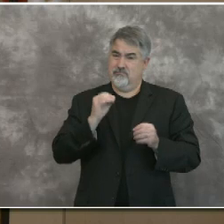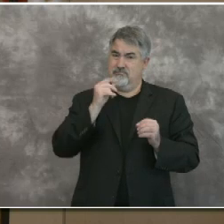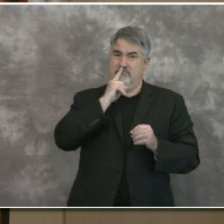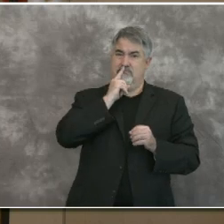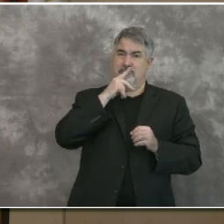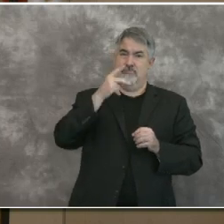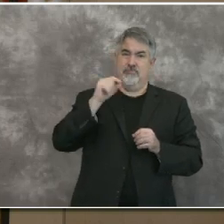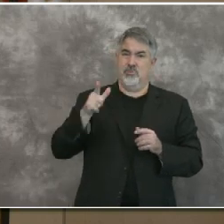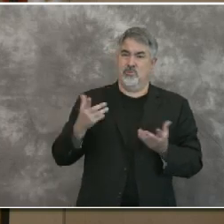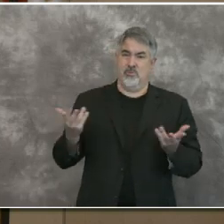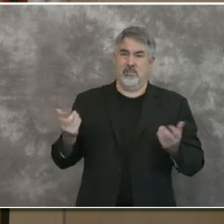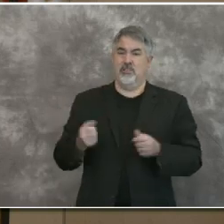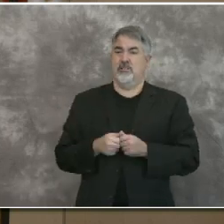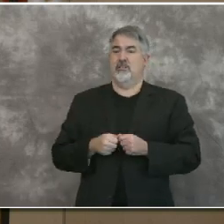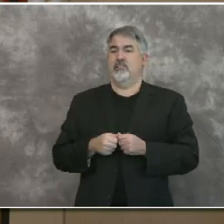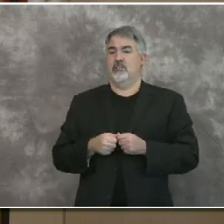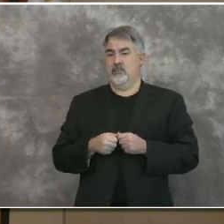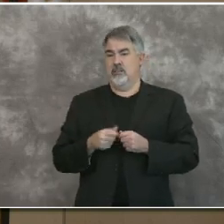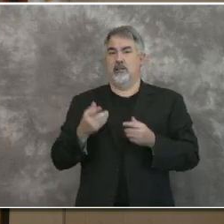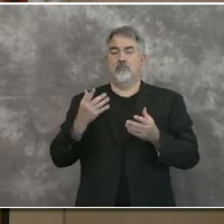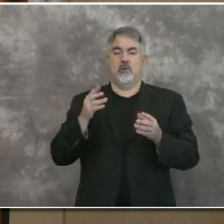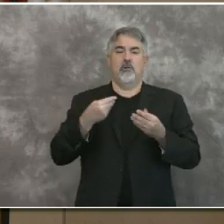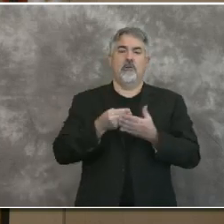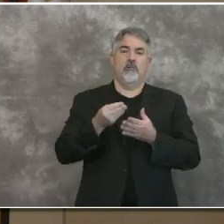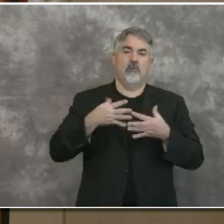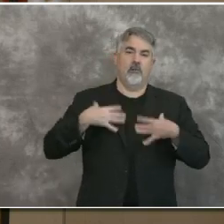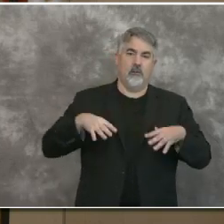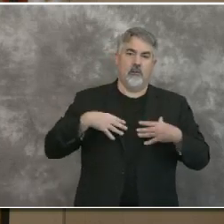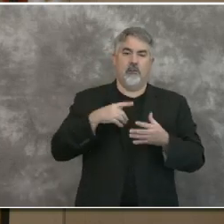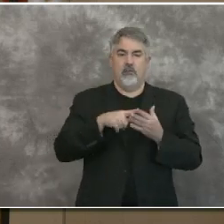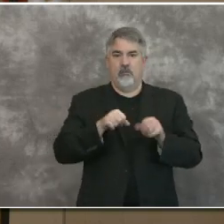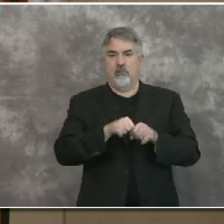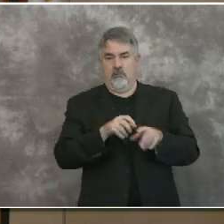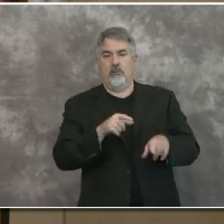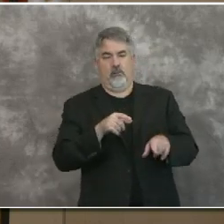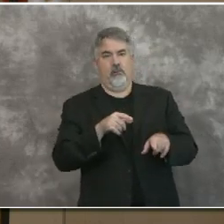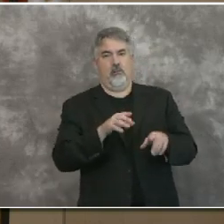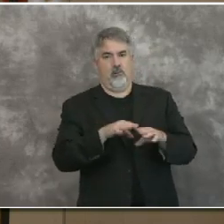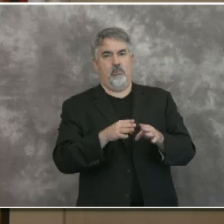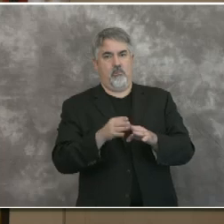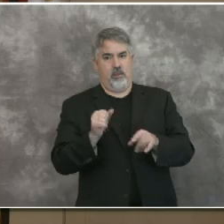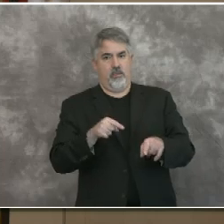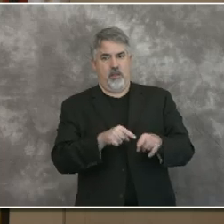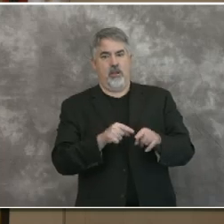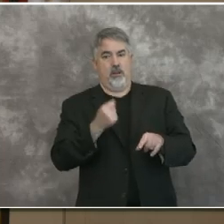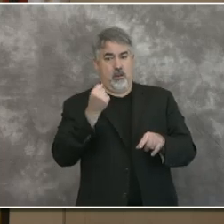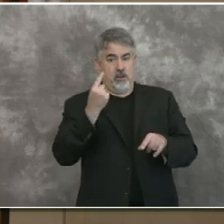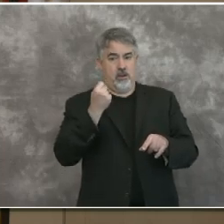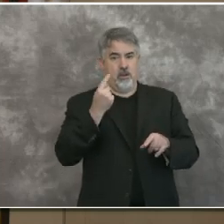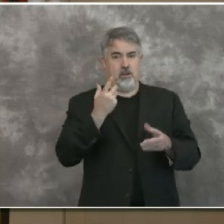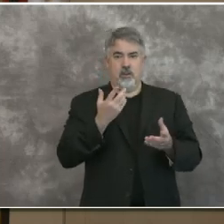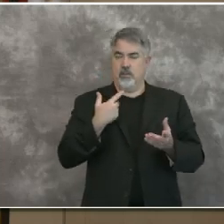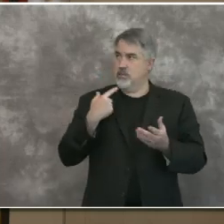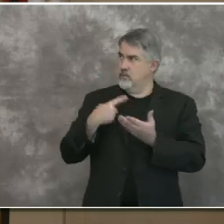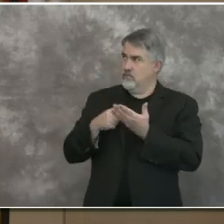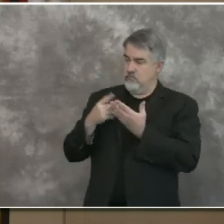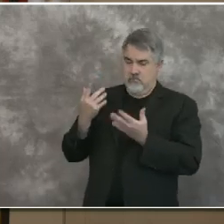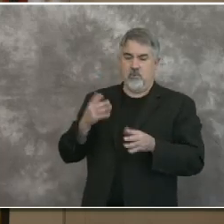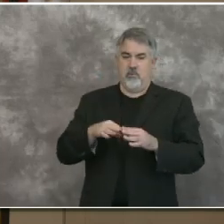on retail and any manufacturers or supply chains that support that retail.